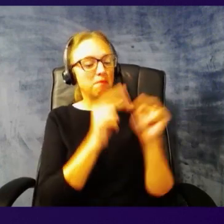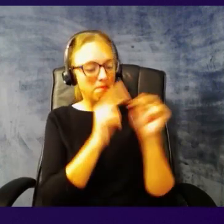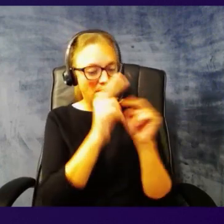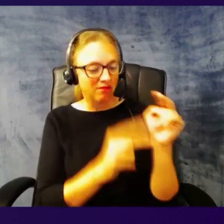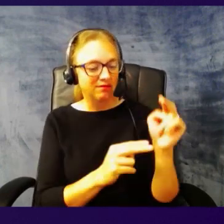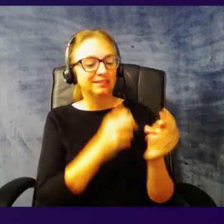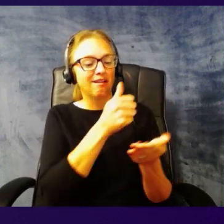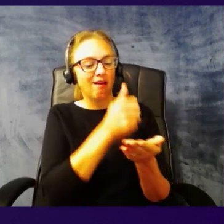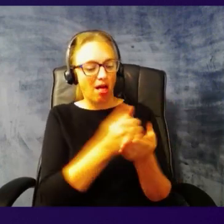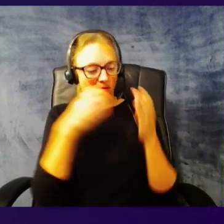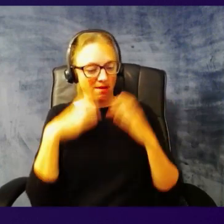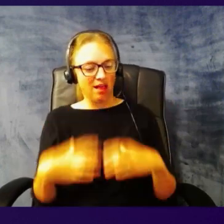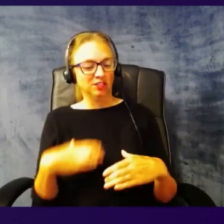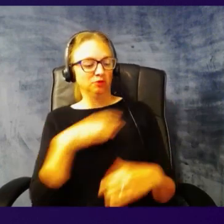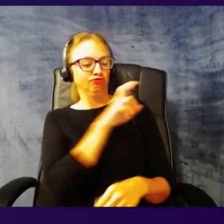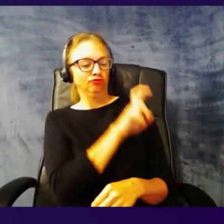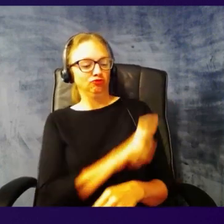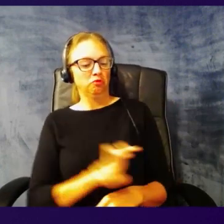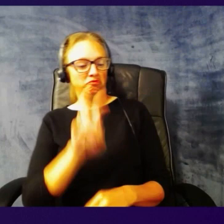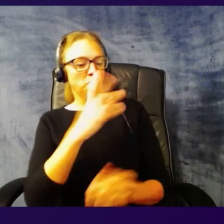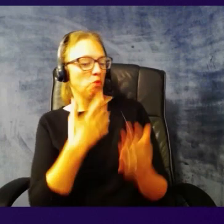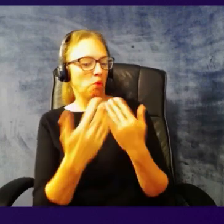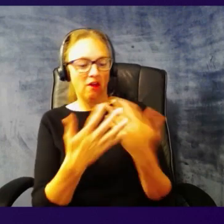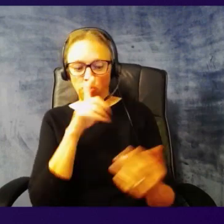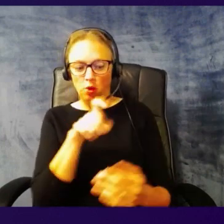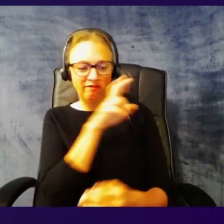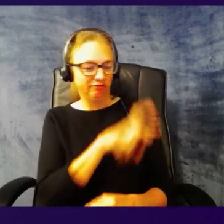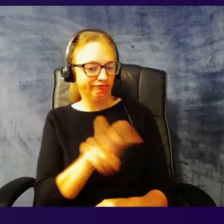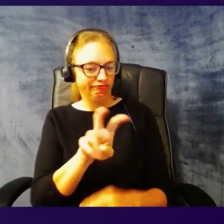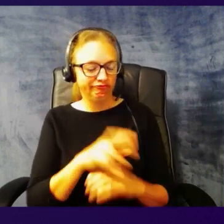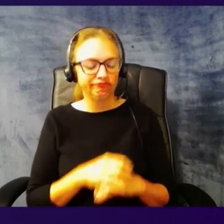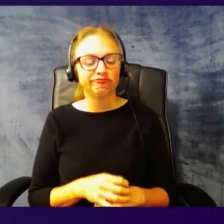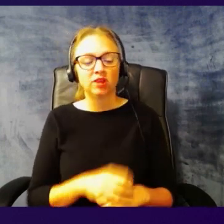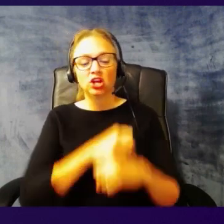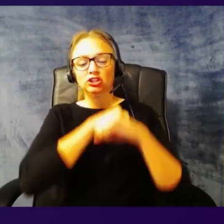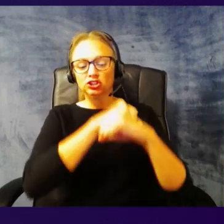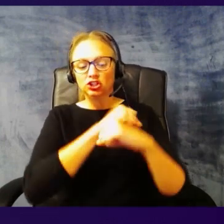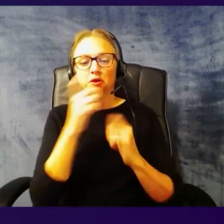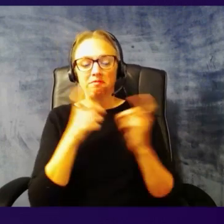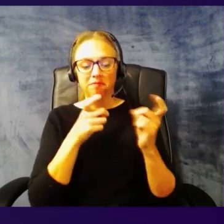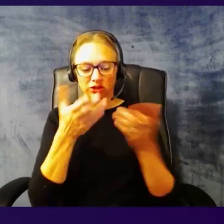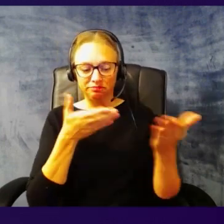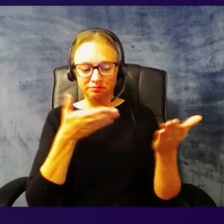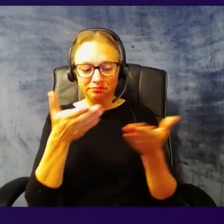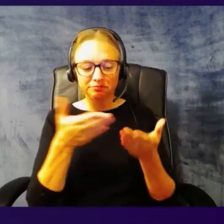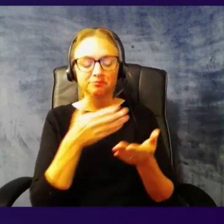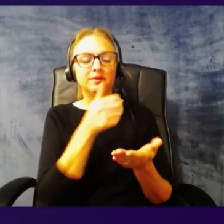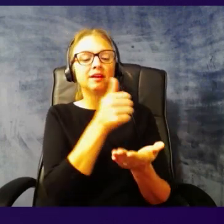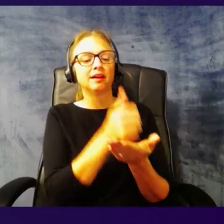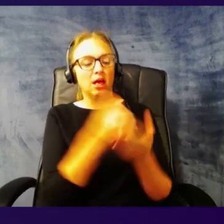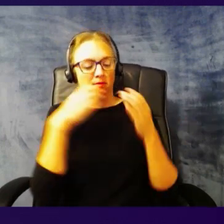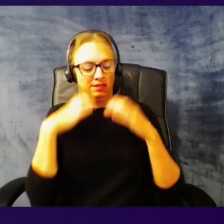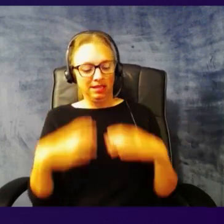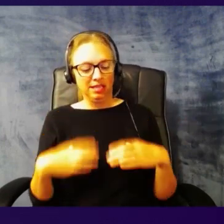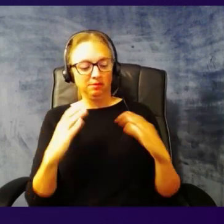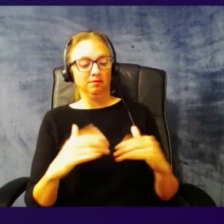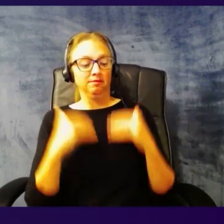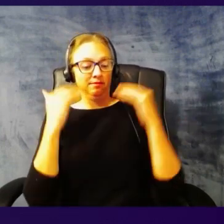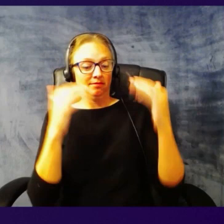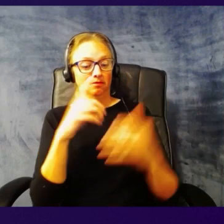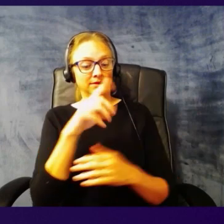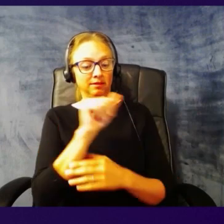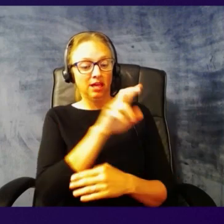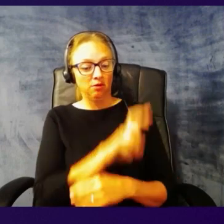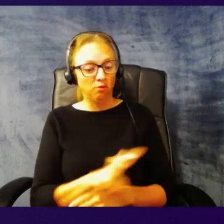their data where it needs to be. So, it's a secure managed service that helps our customers accelerate data movement to and